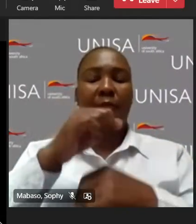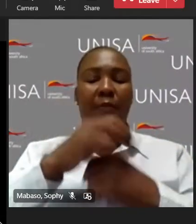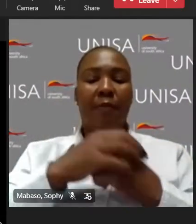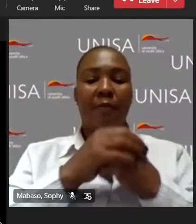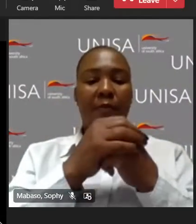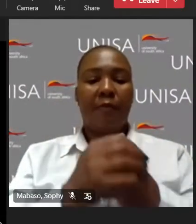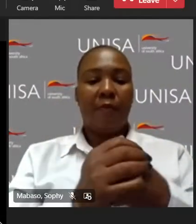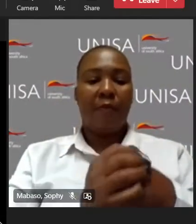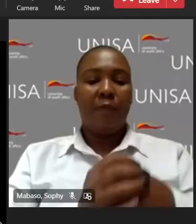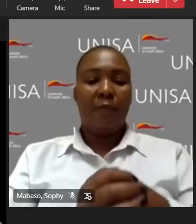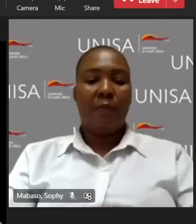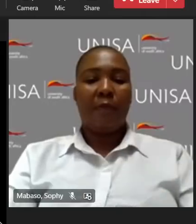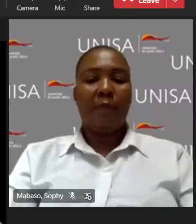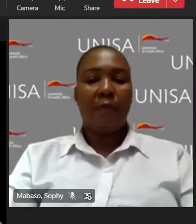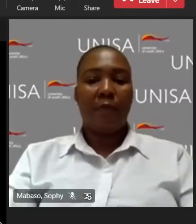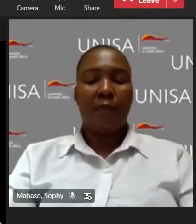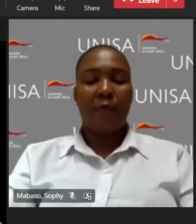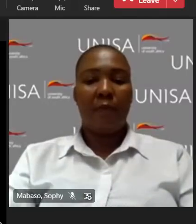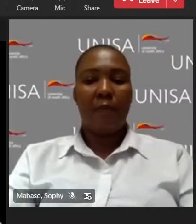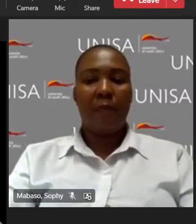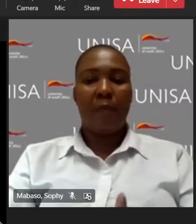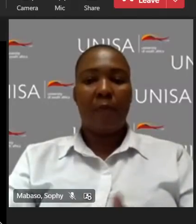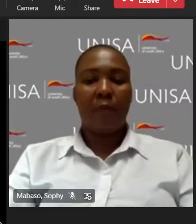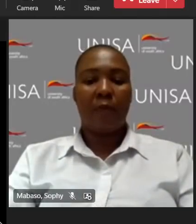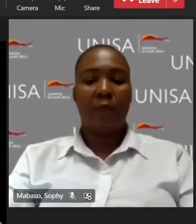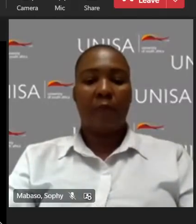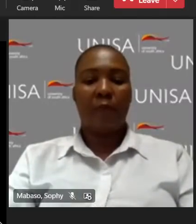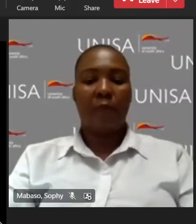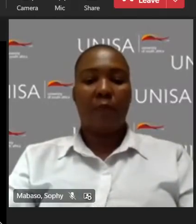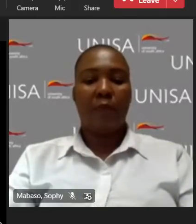Yes. Okay. Thank you. I'll be playing the video.